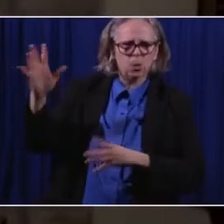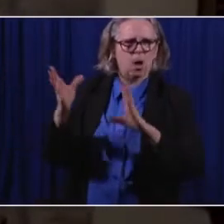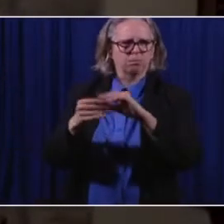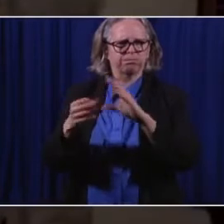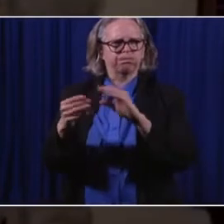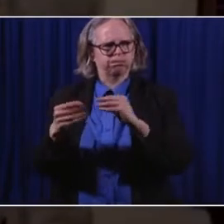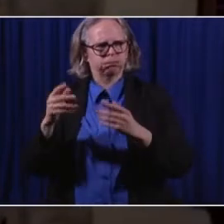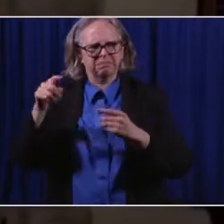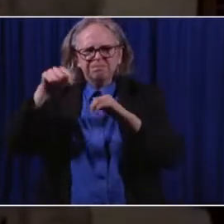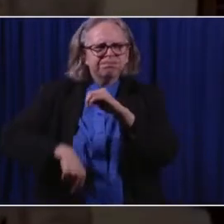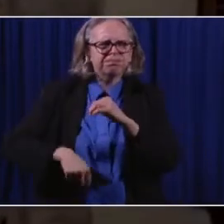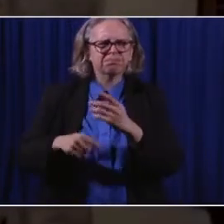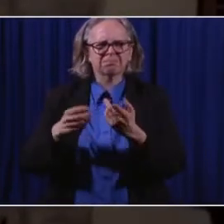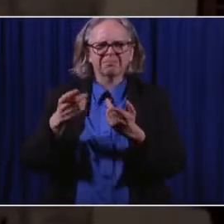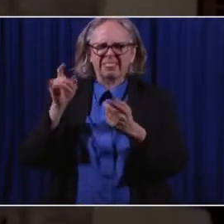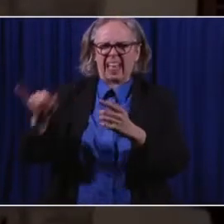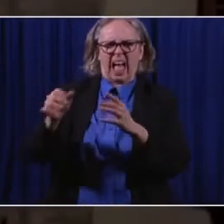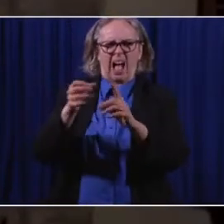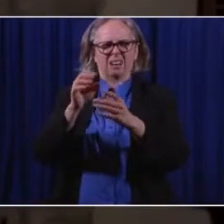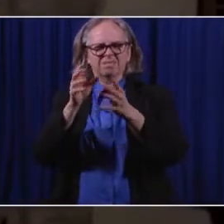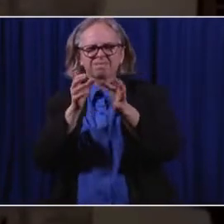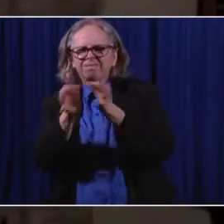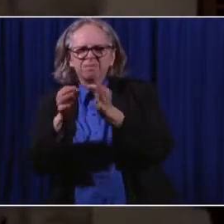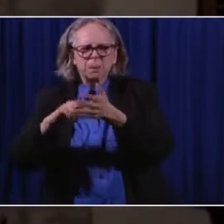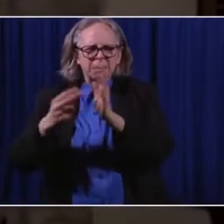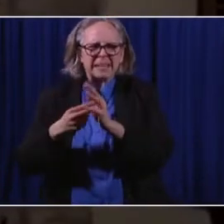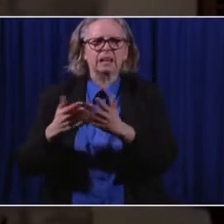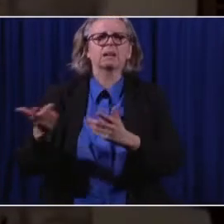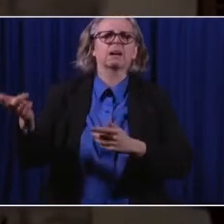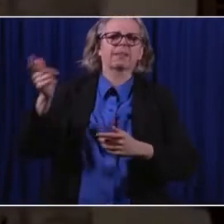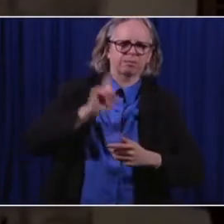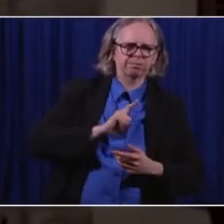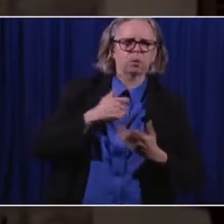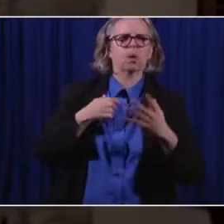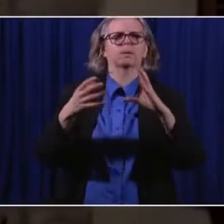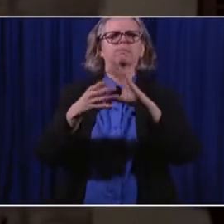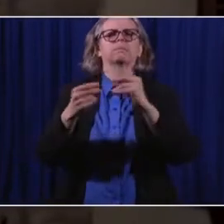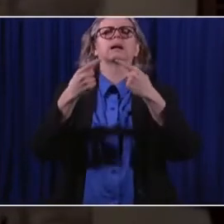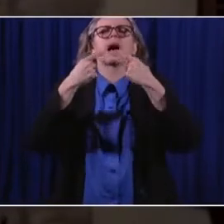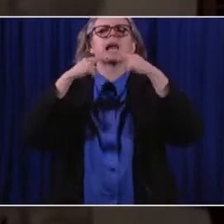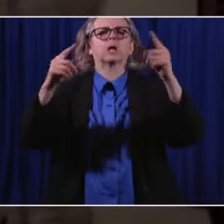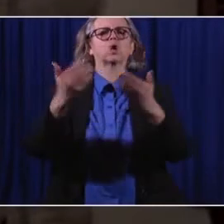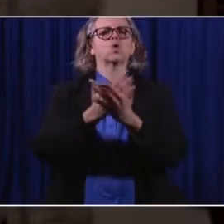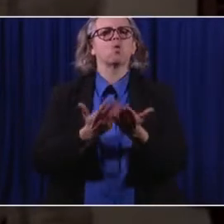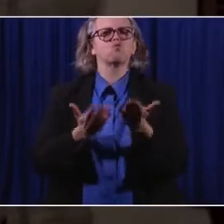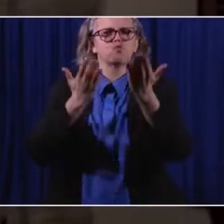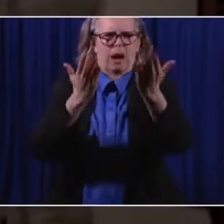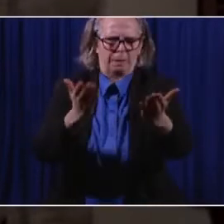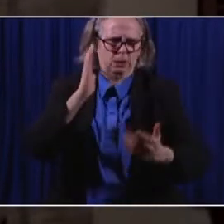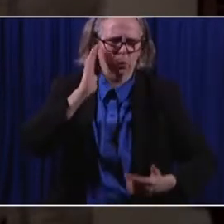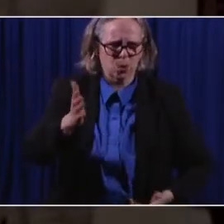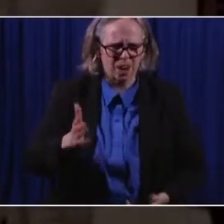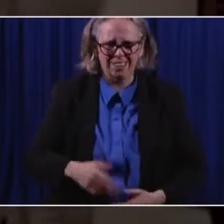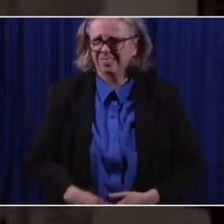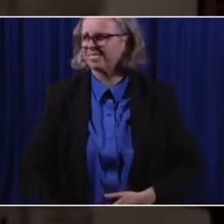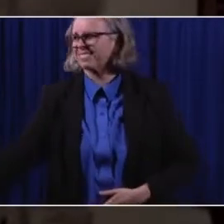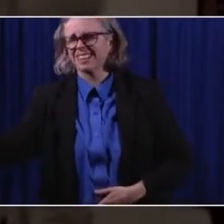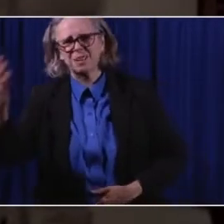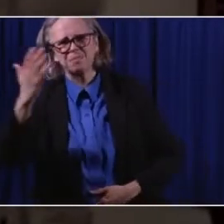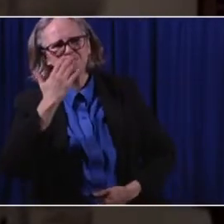new recommendation is going to be to our schools. Doctor? Thank you, Governor. Well, as you noted, our understanding